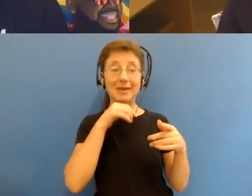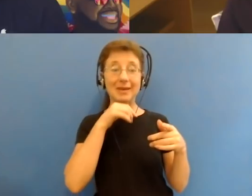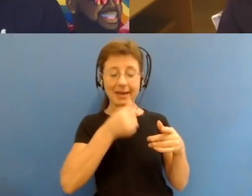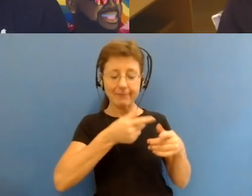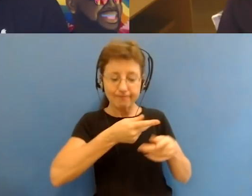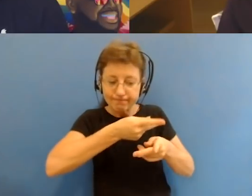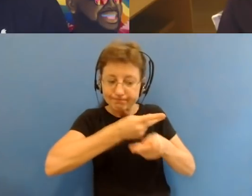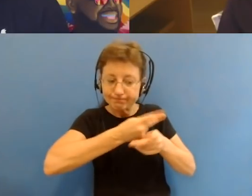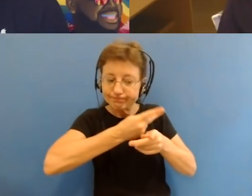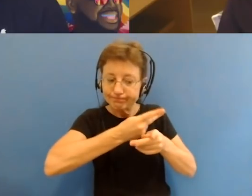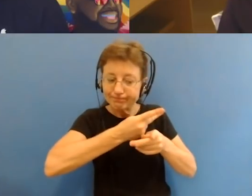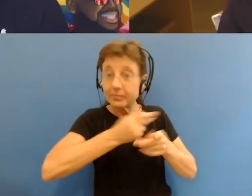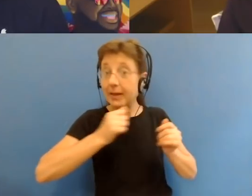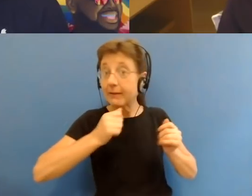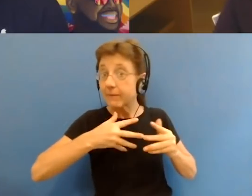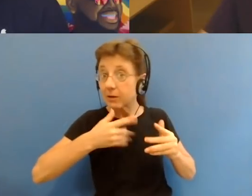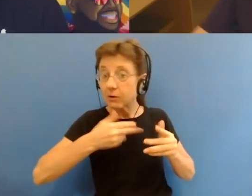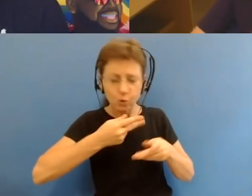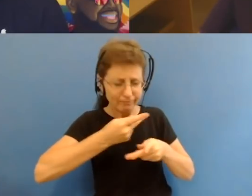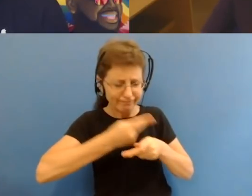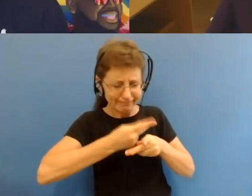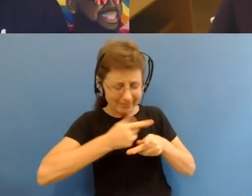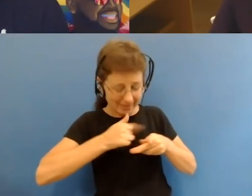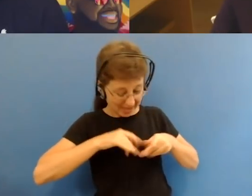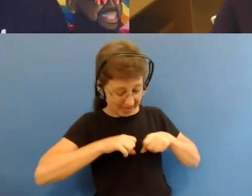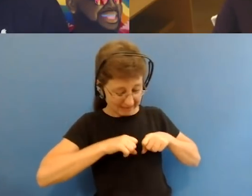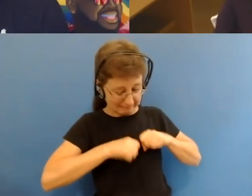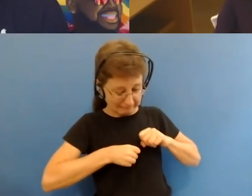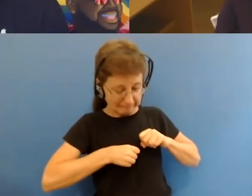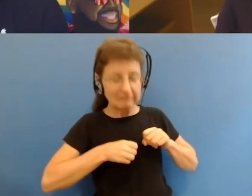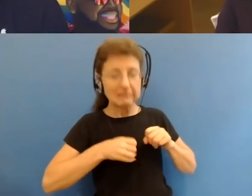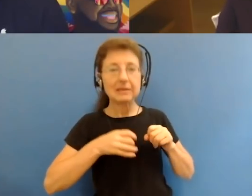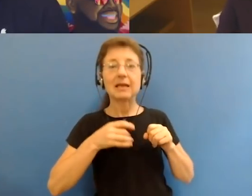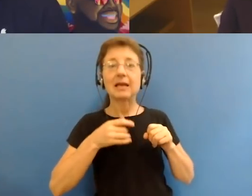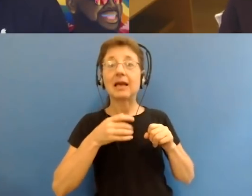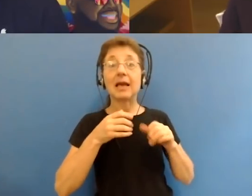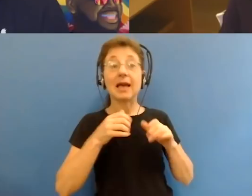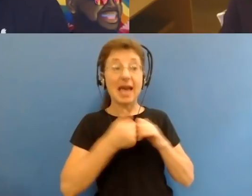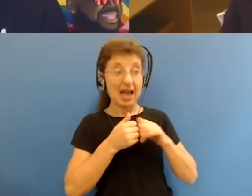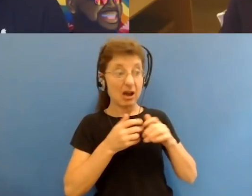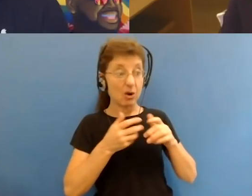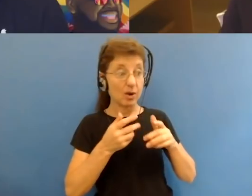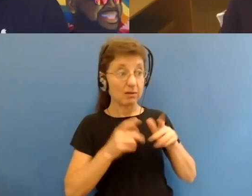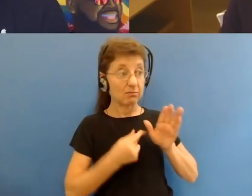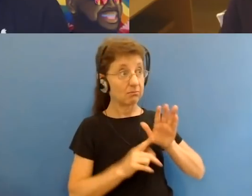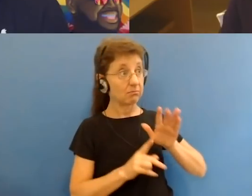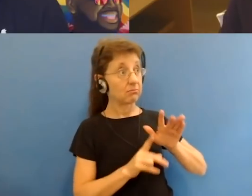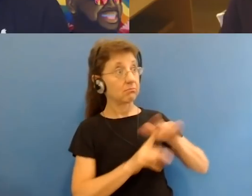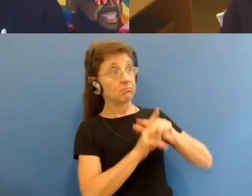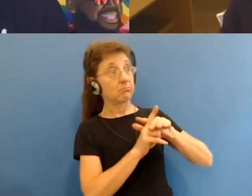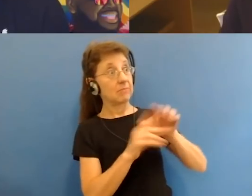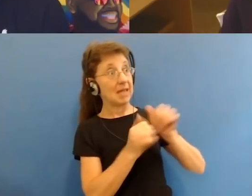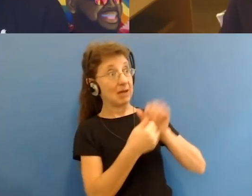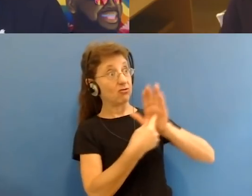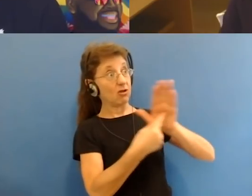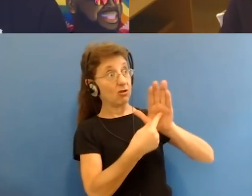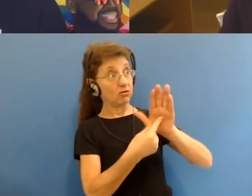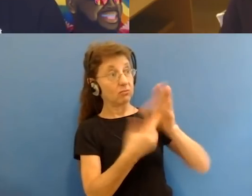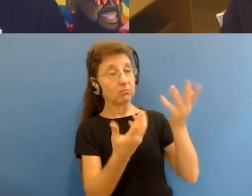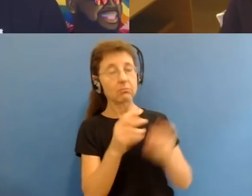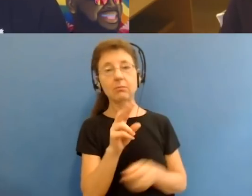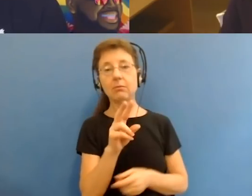hadn't tended to the brokenheartedness, then it comes out in violence. It comes